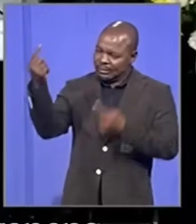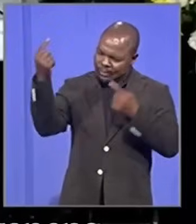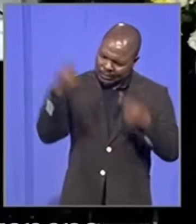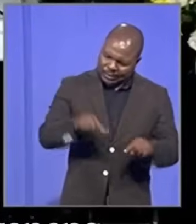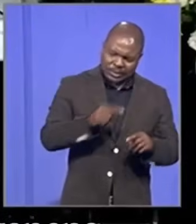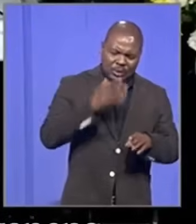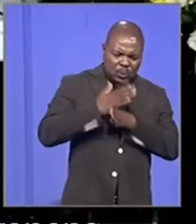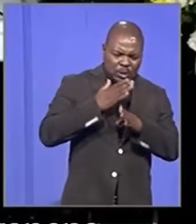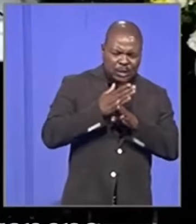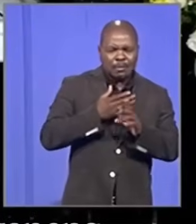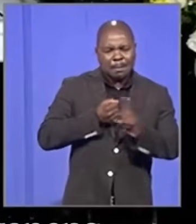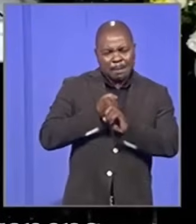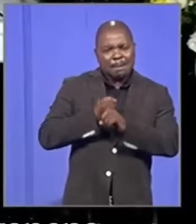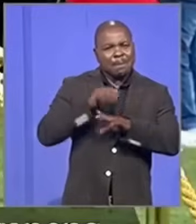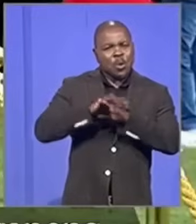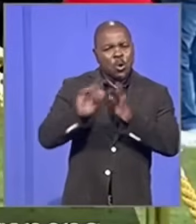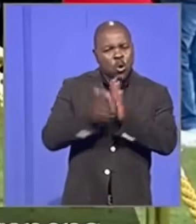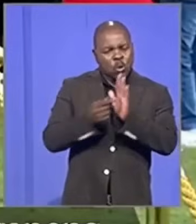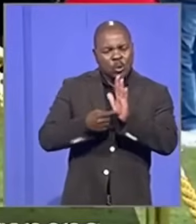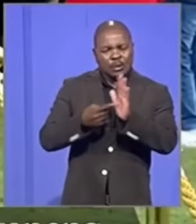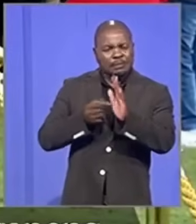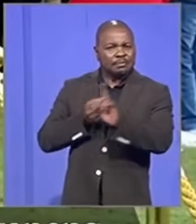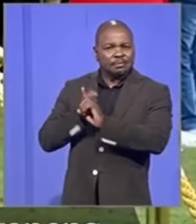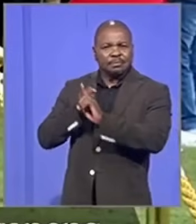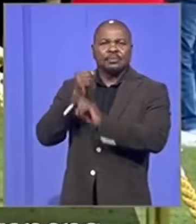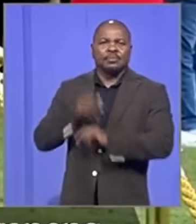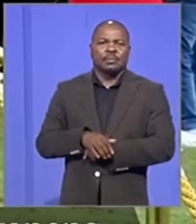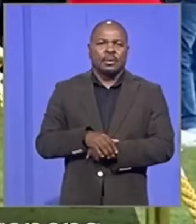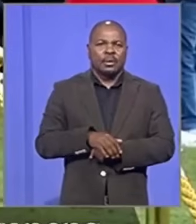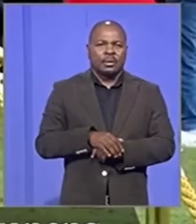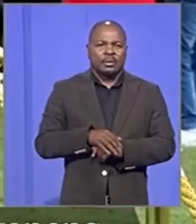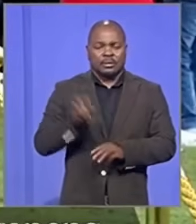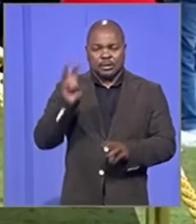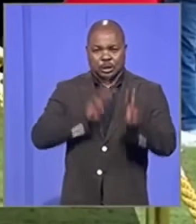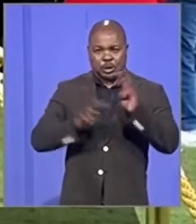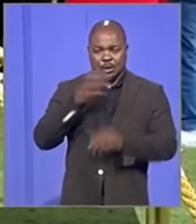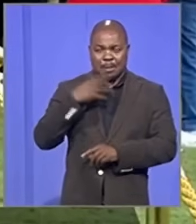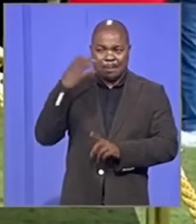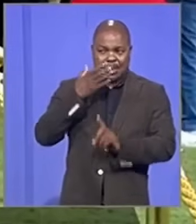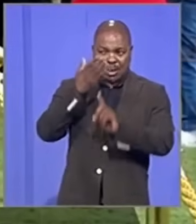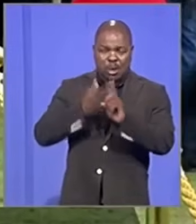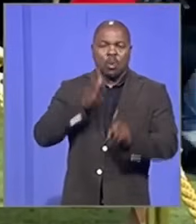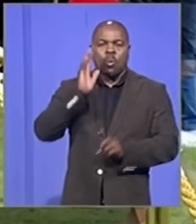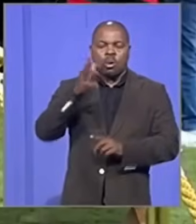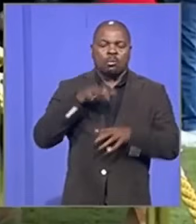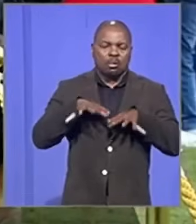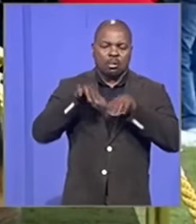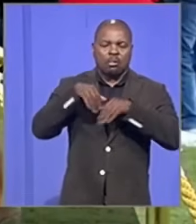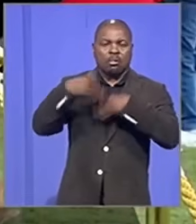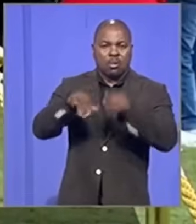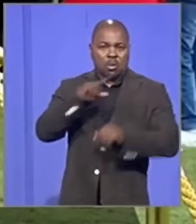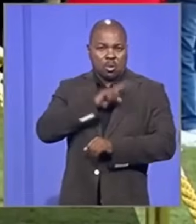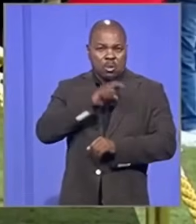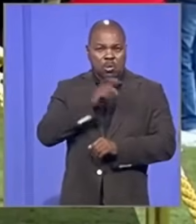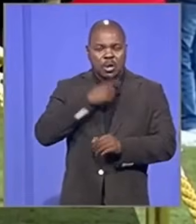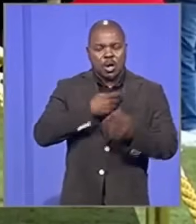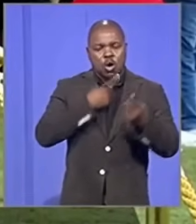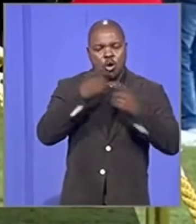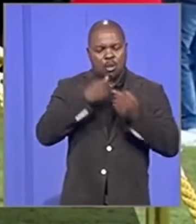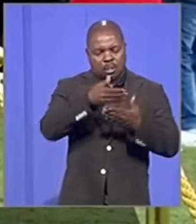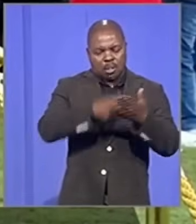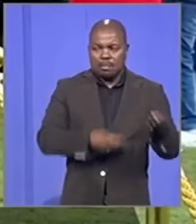mellwane. Our security minister will take this matter further because we wrote also the memorandum, but